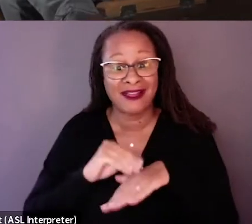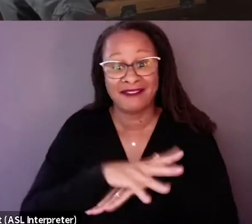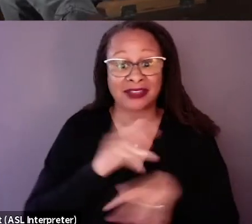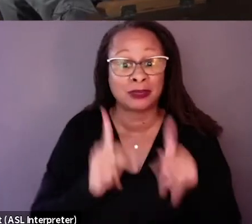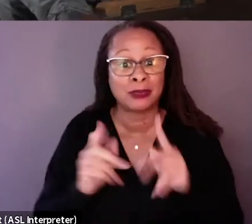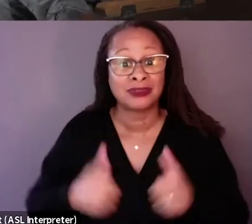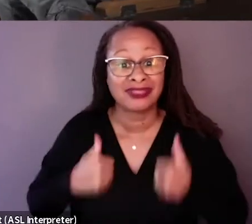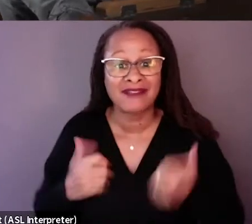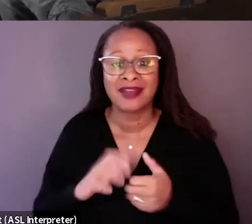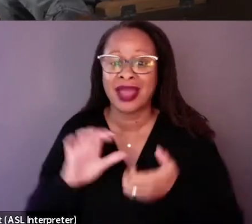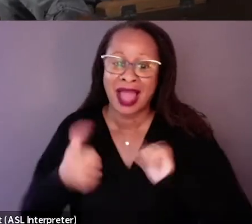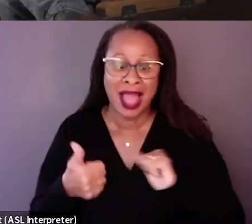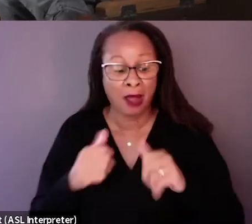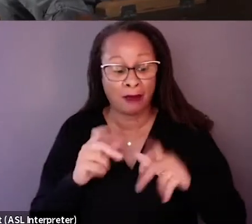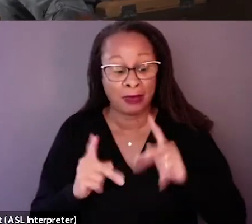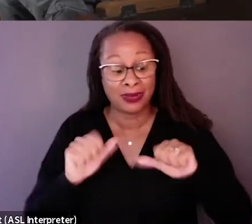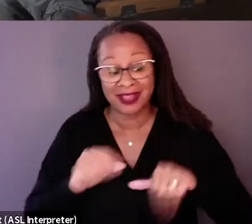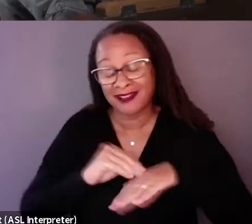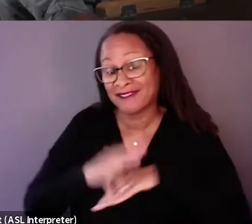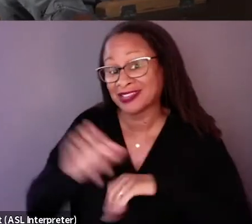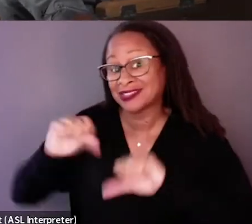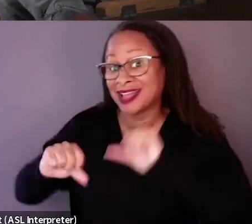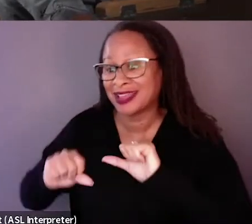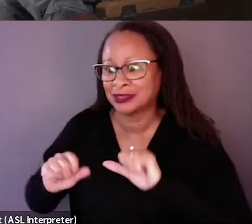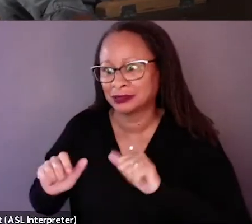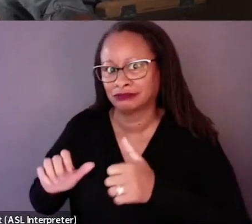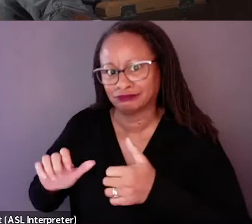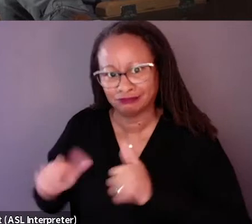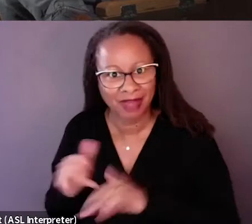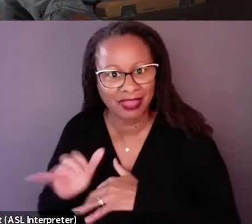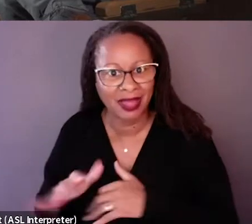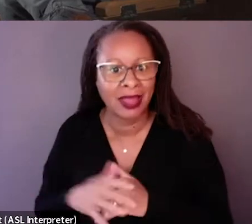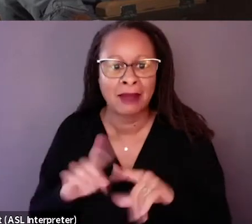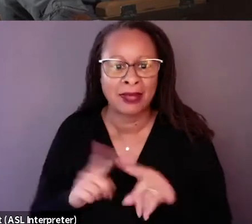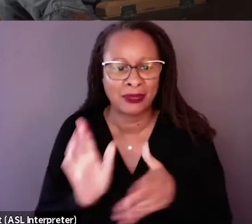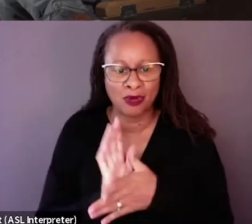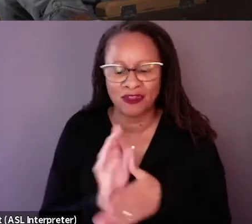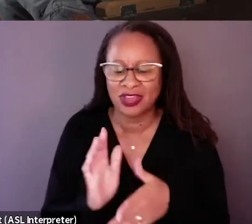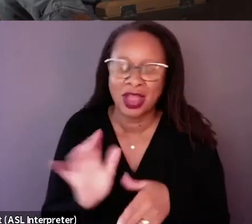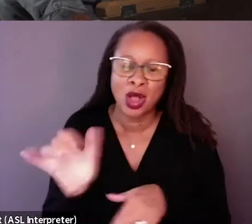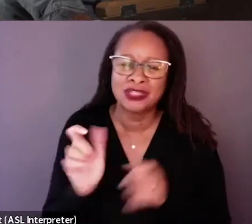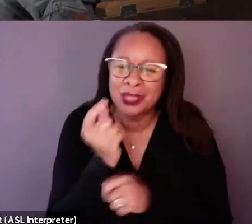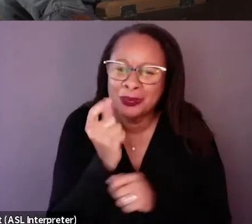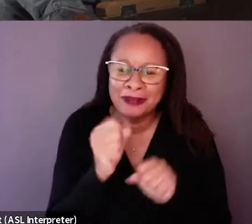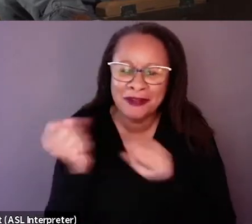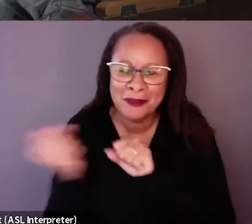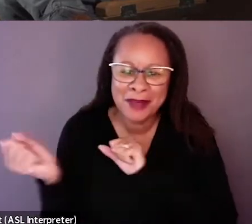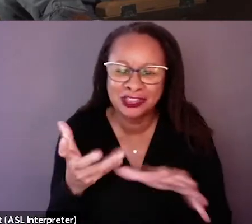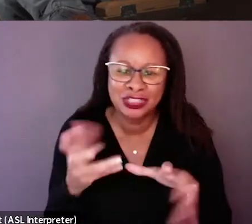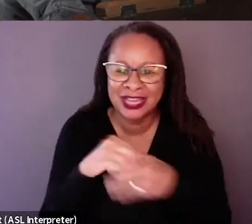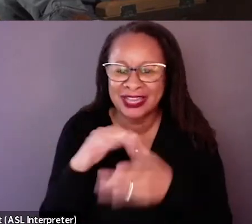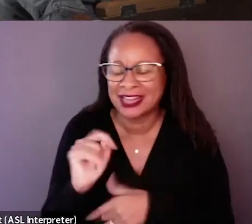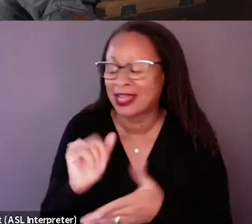people can affect science lives. But I feel like this movie also has just the tiniest bit of magic in it. That this is a